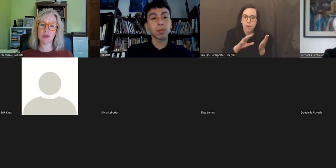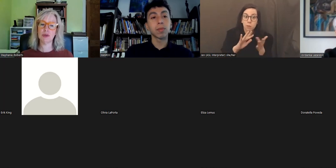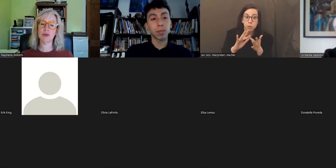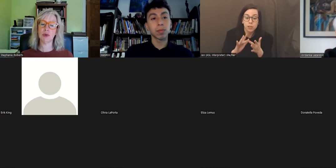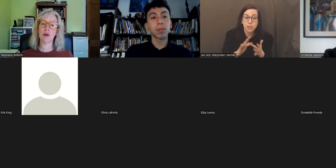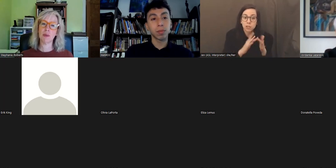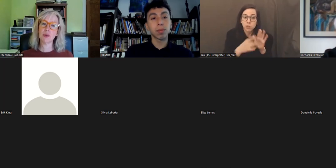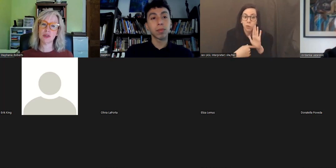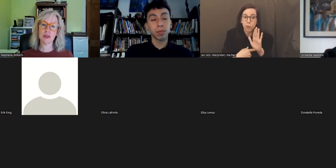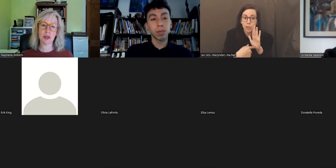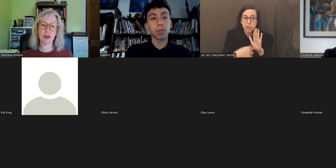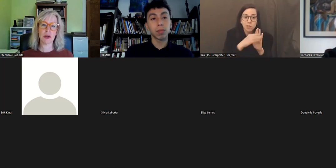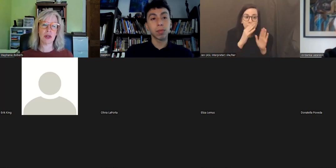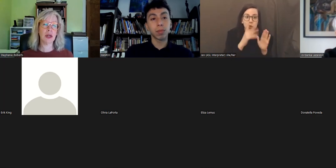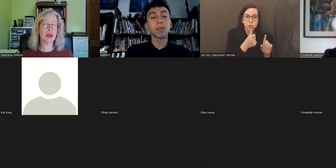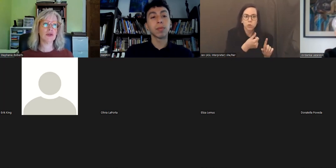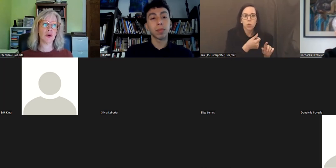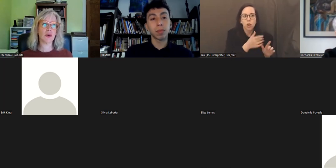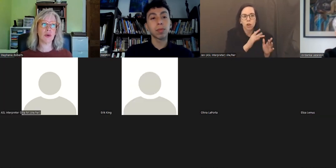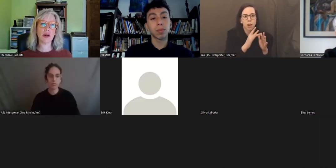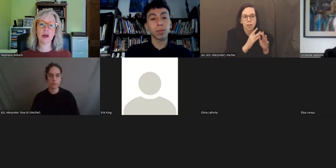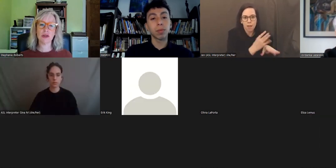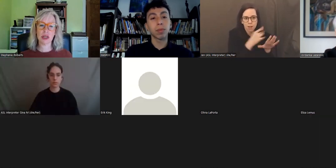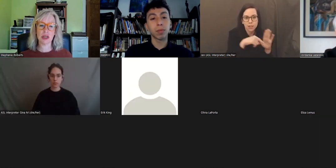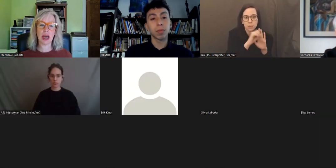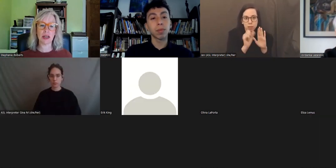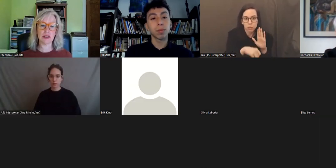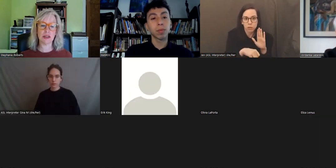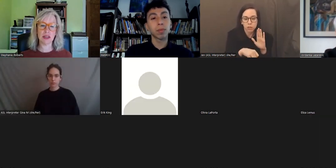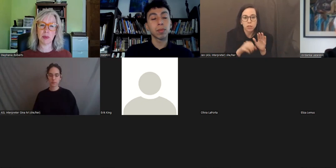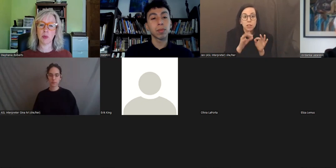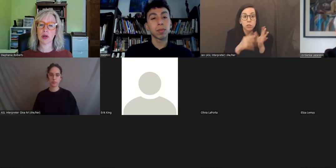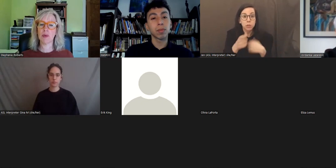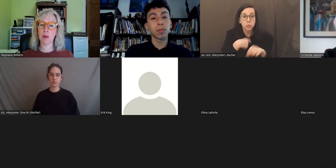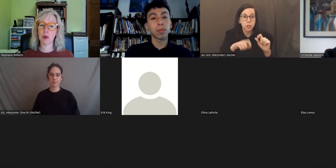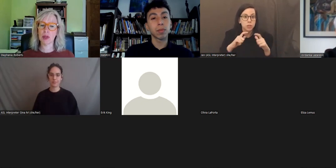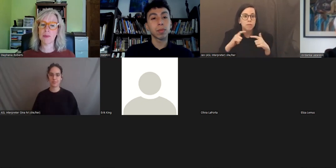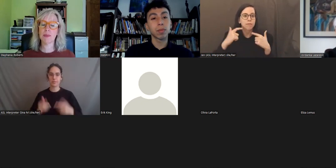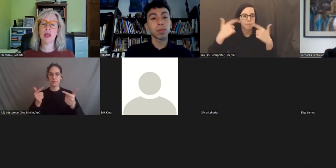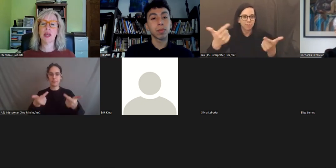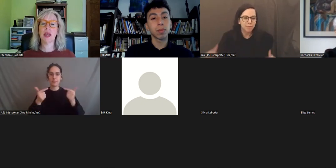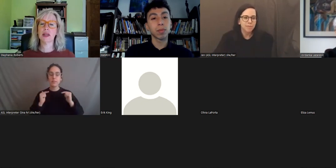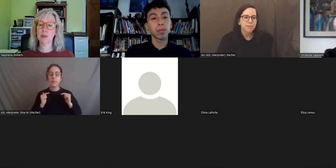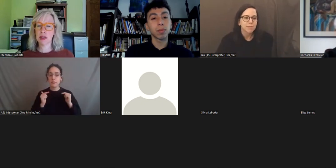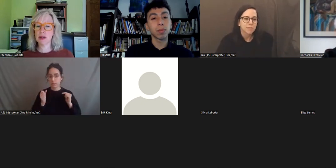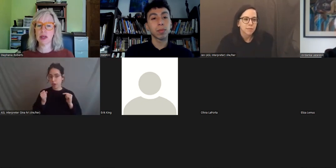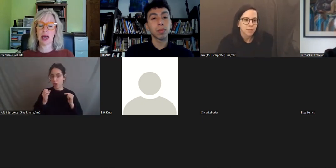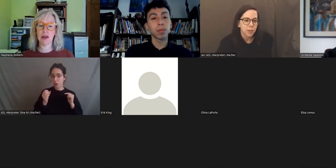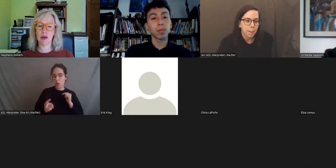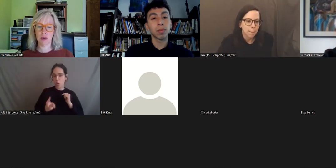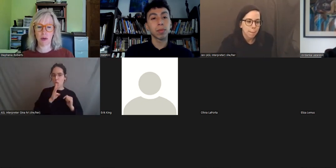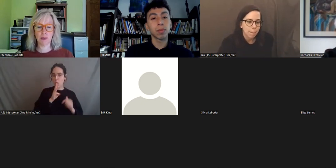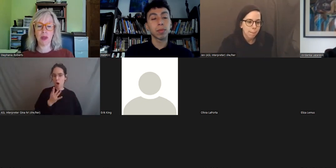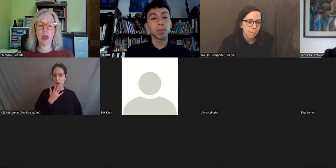of the students who are remote this semester. So the watercolor section has been working remotely, independently